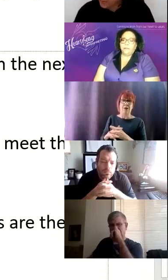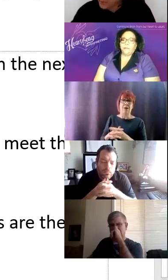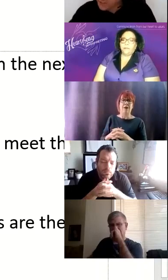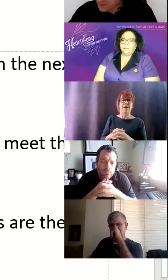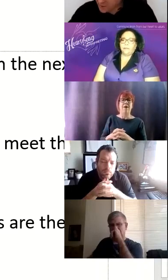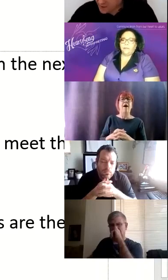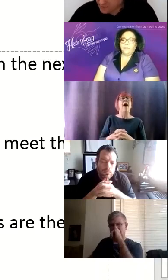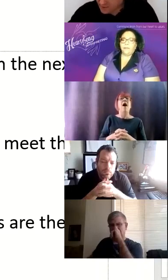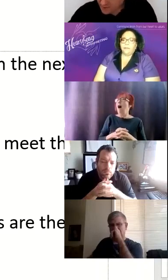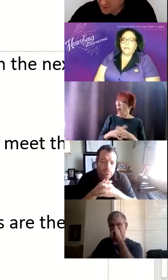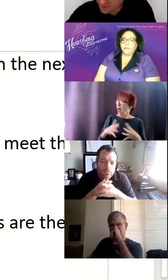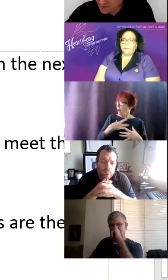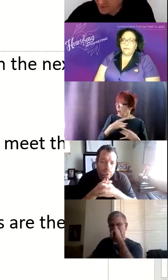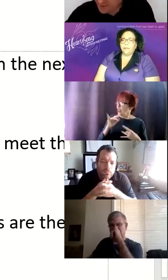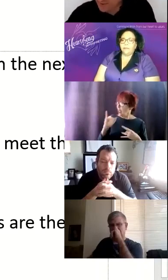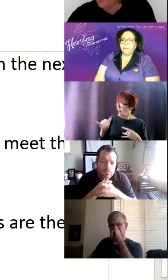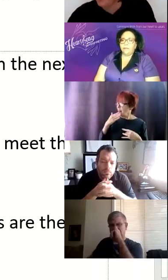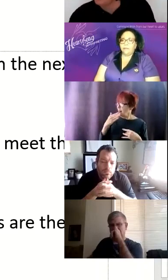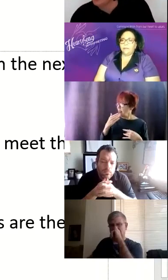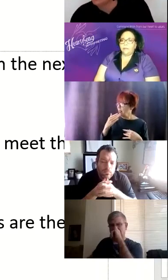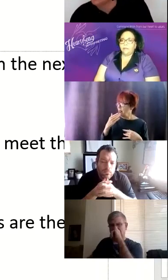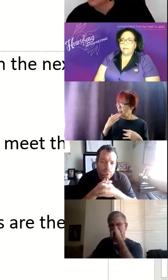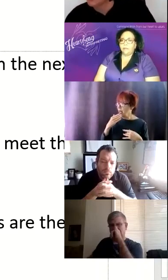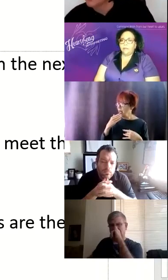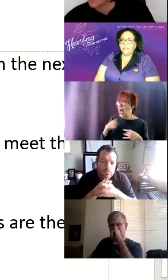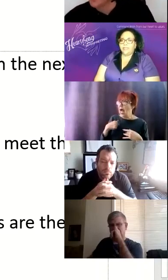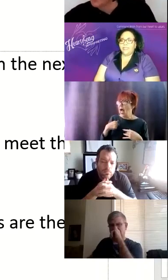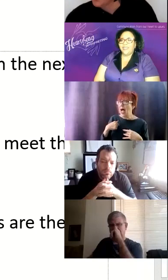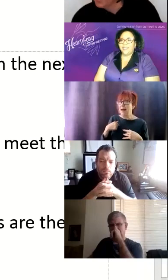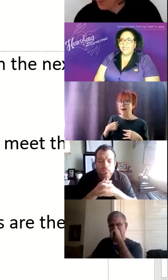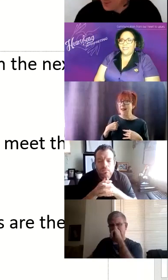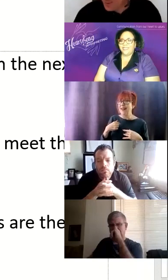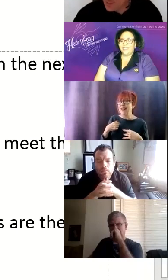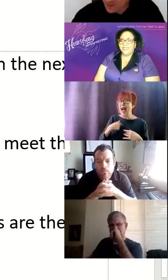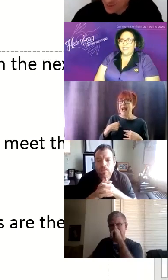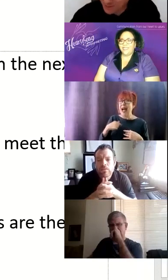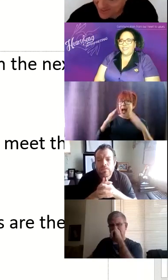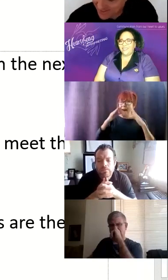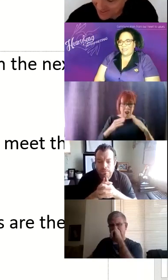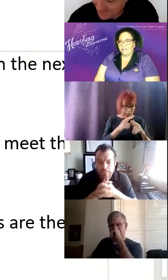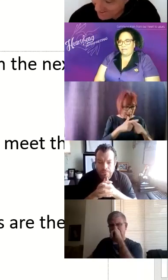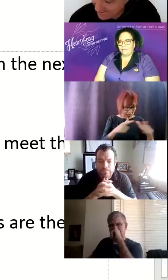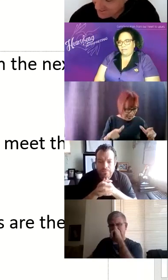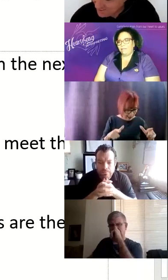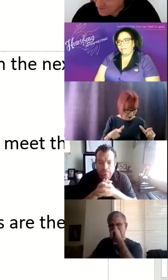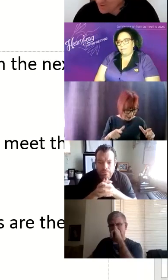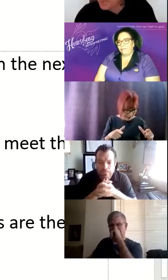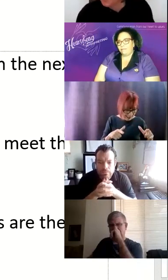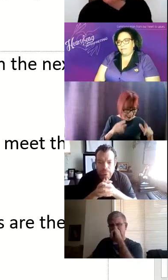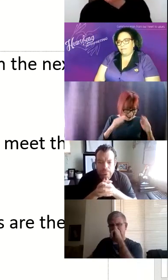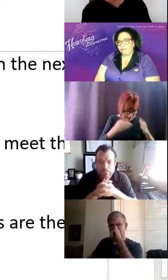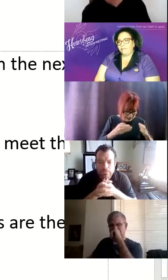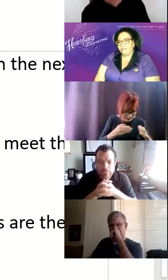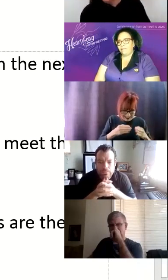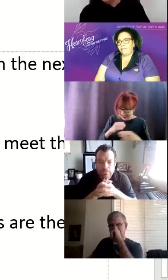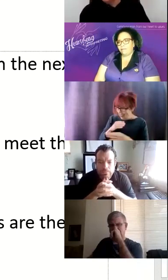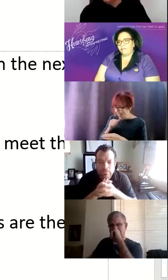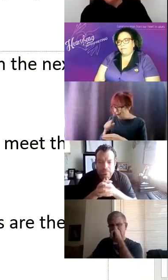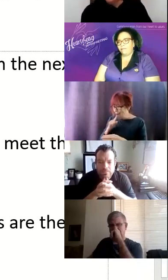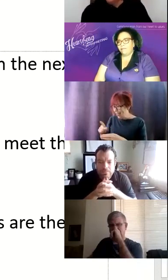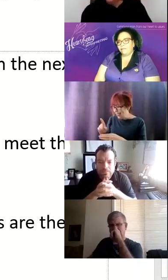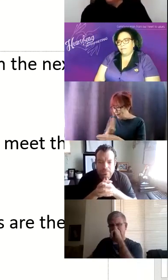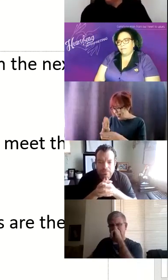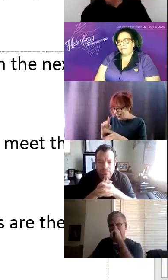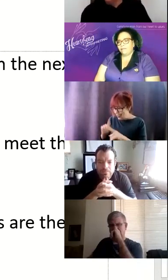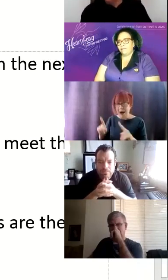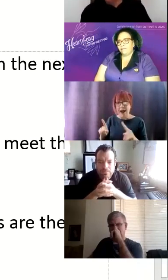I appreciate that. I'm more on the language side as opposed to the interpreting side, to be honest with you, but we do have